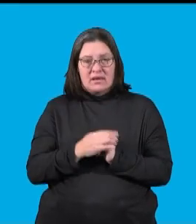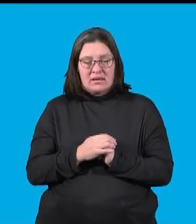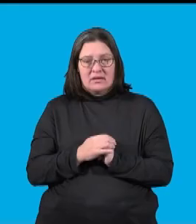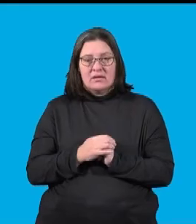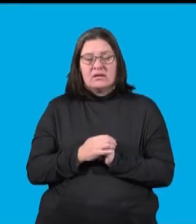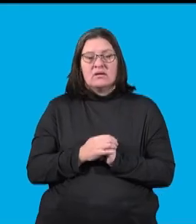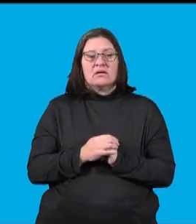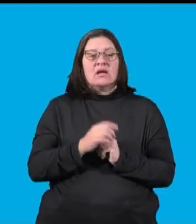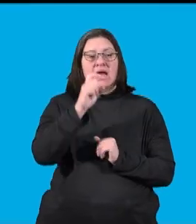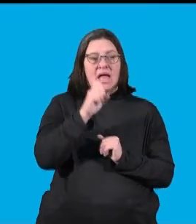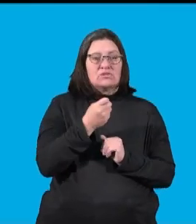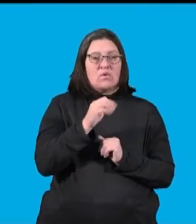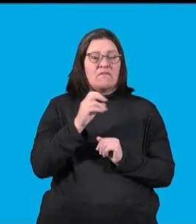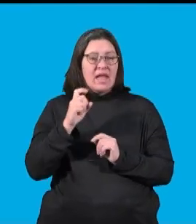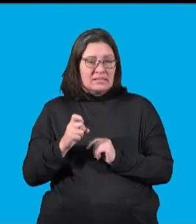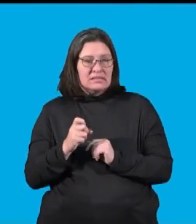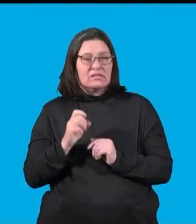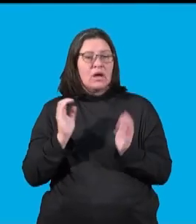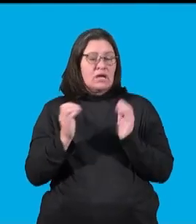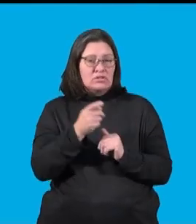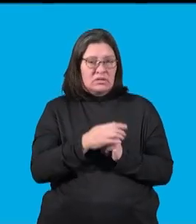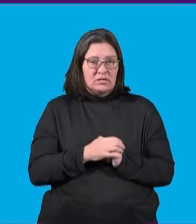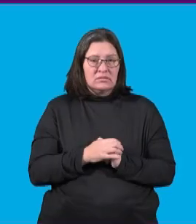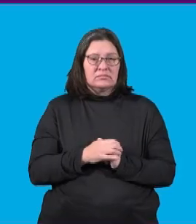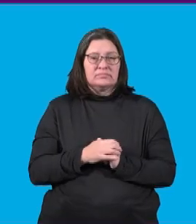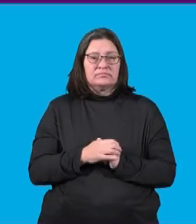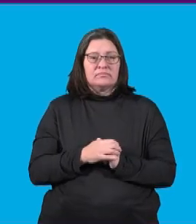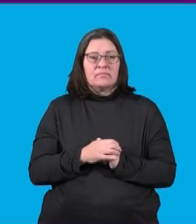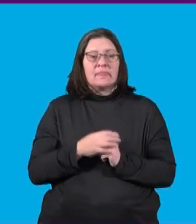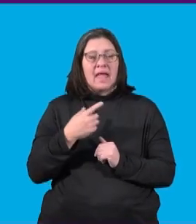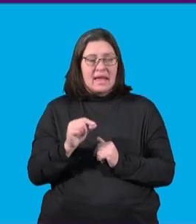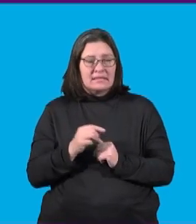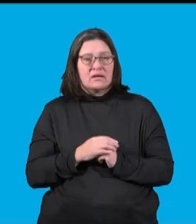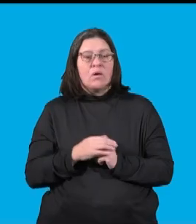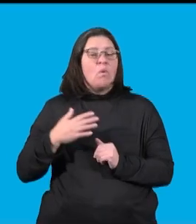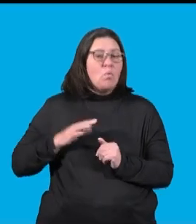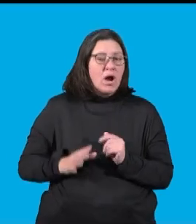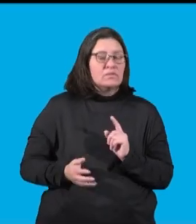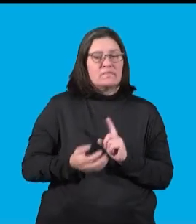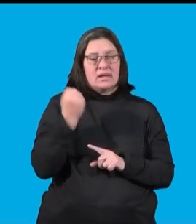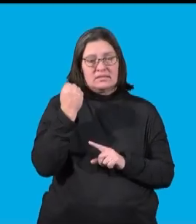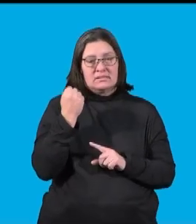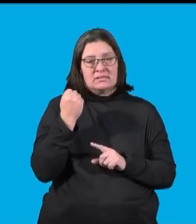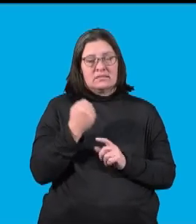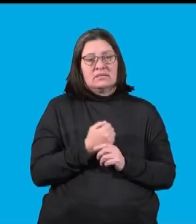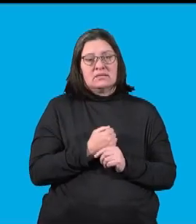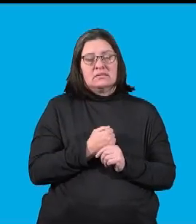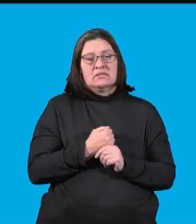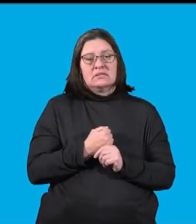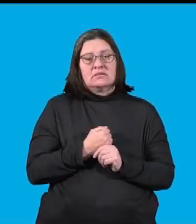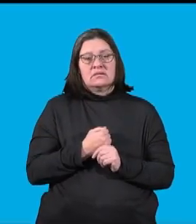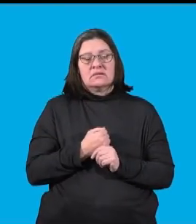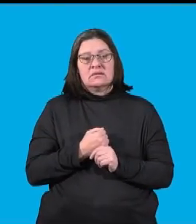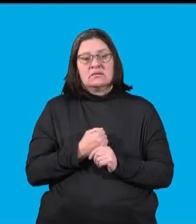negative 1. So we've got f of x, that's our equation now, and we want to find